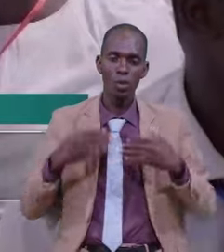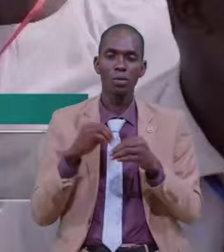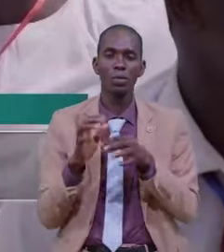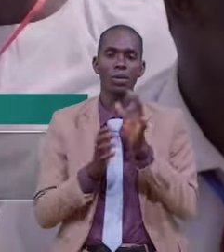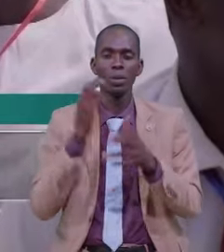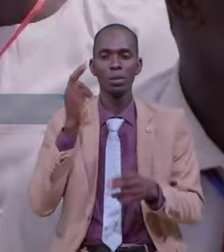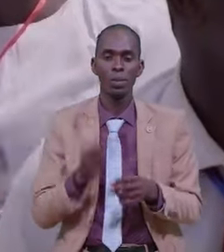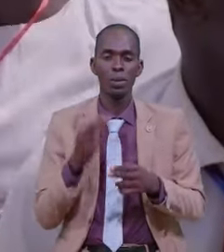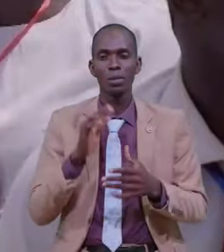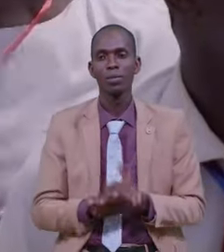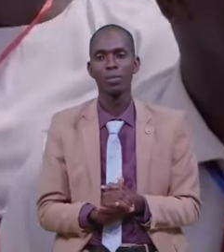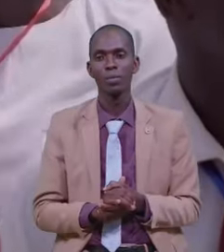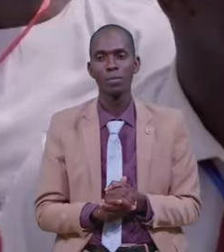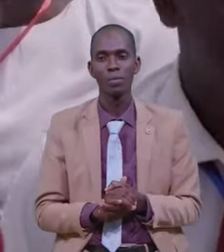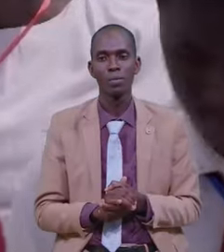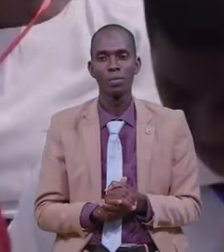Jesus' name.